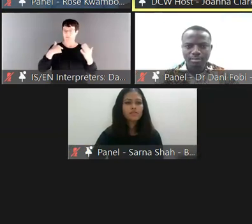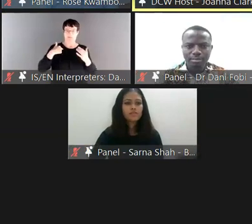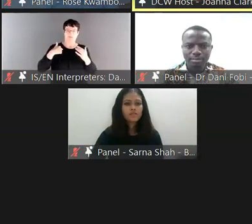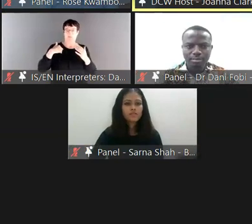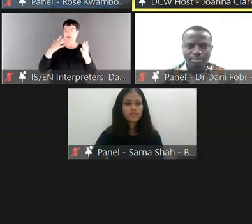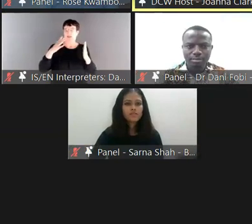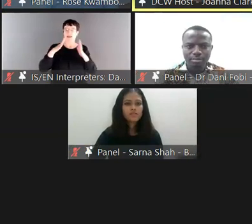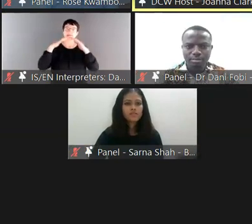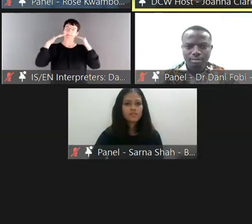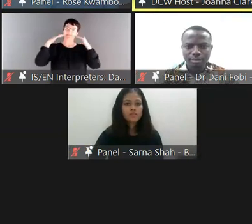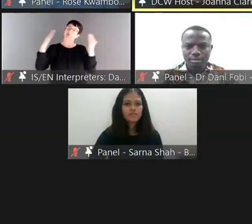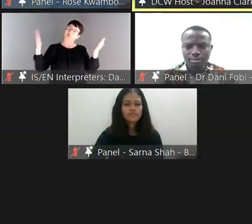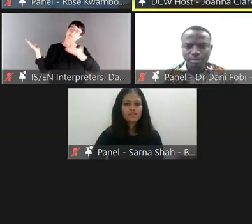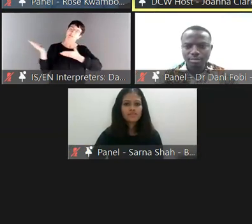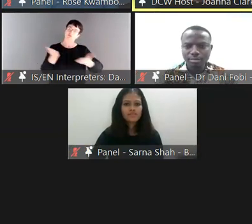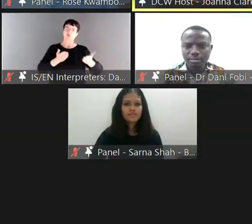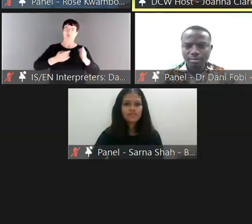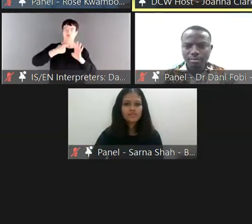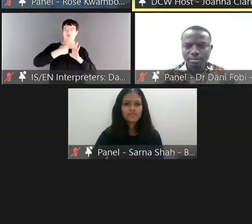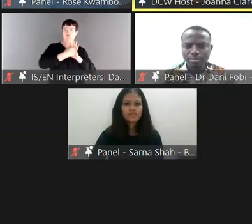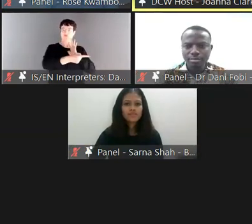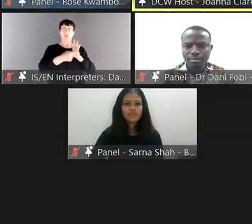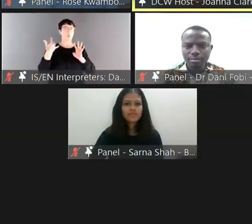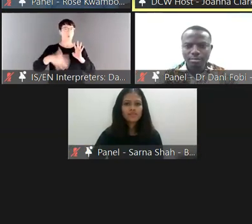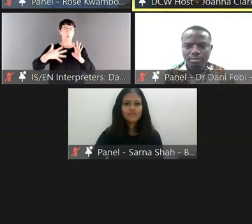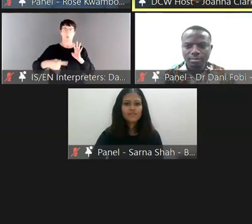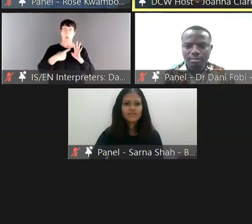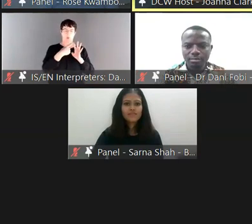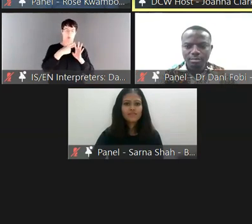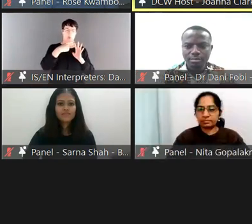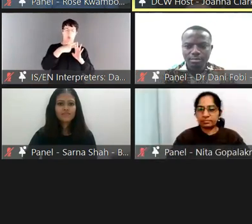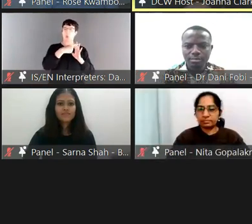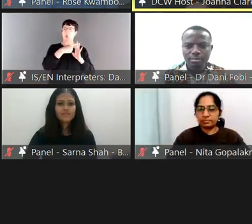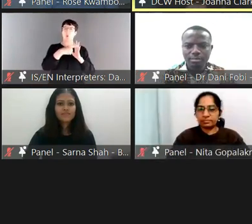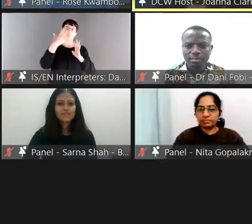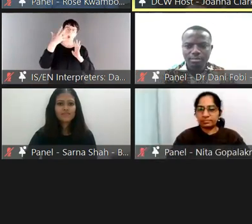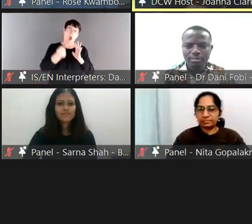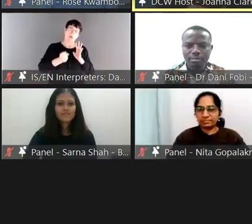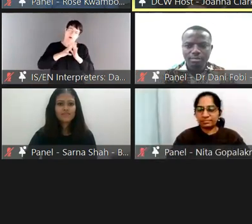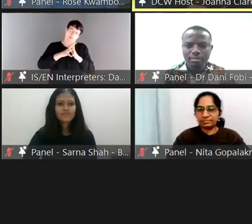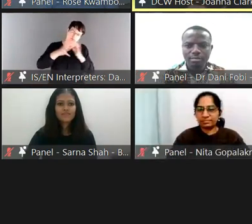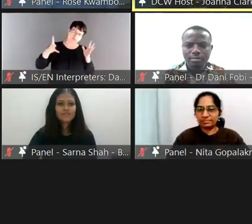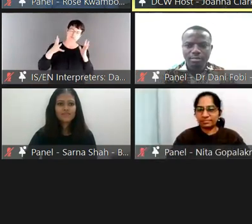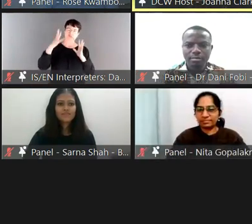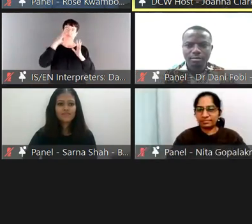our 4 panelists. Between them, a wealth of experience and expertise, and we have